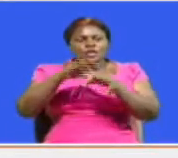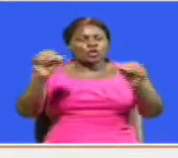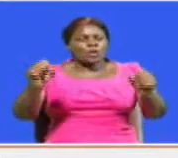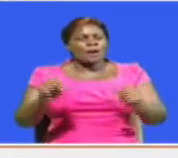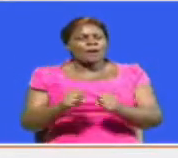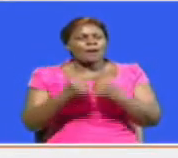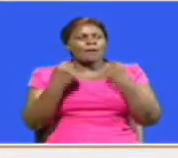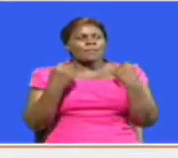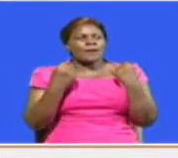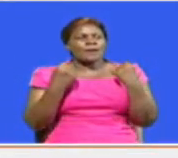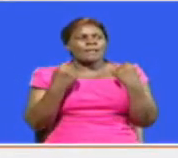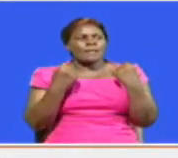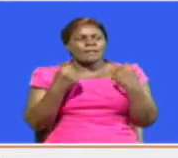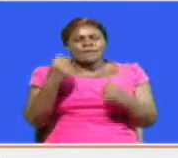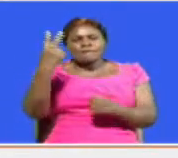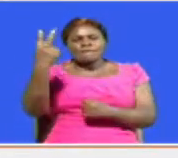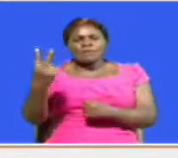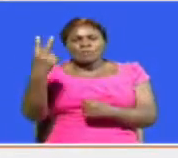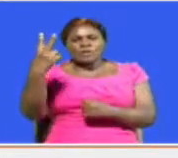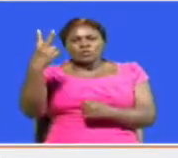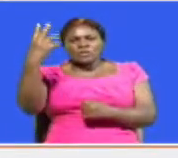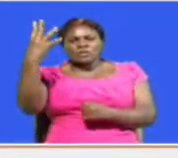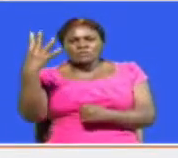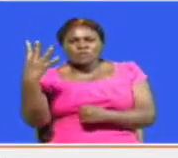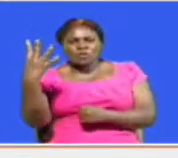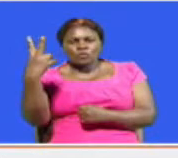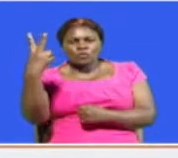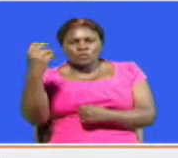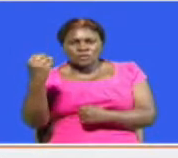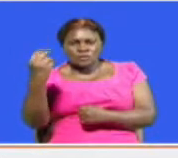held by latest February